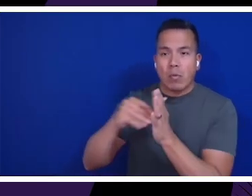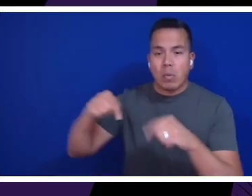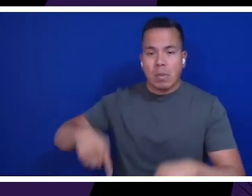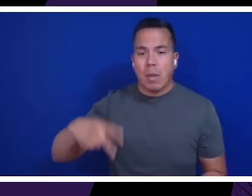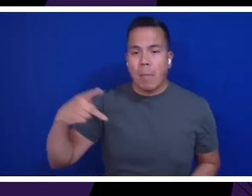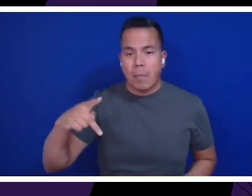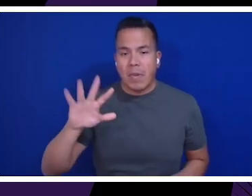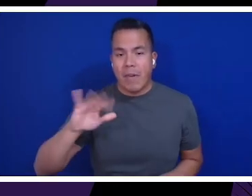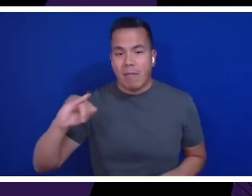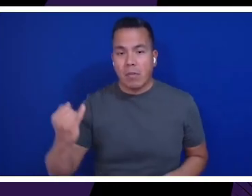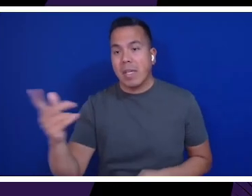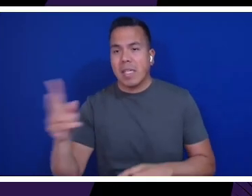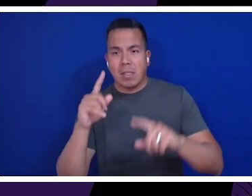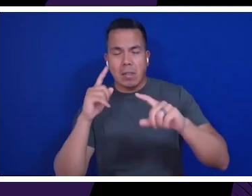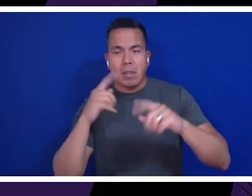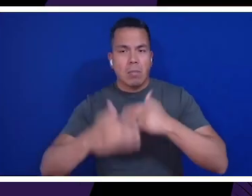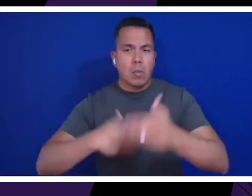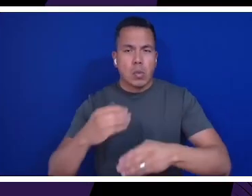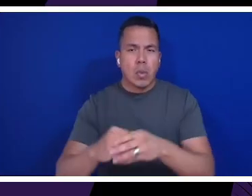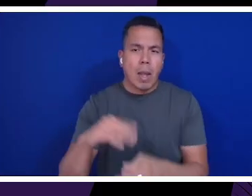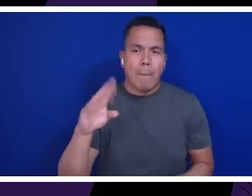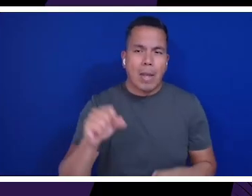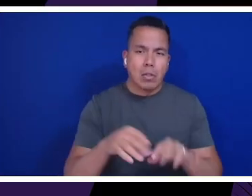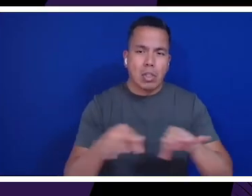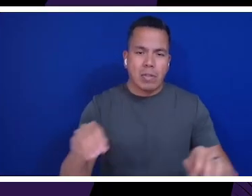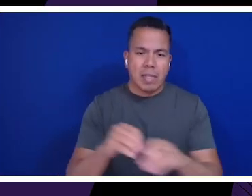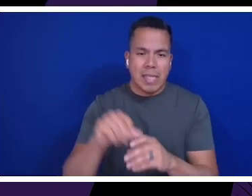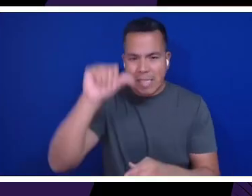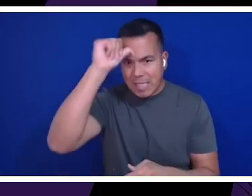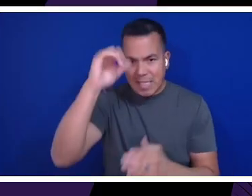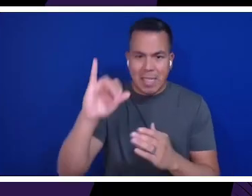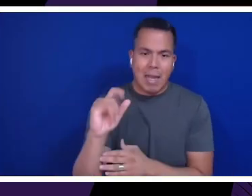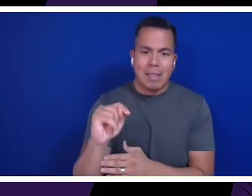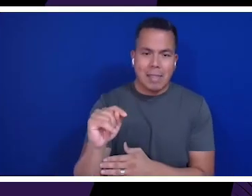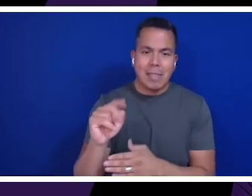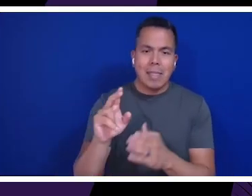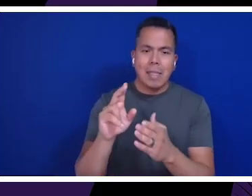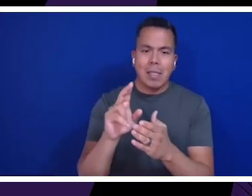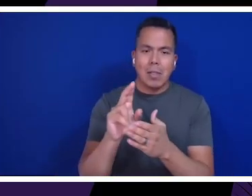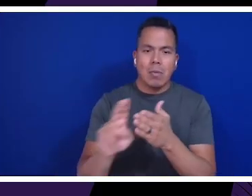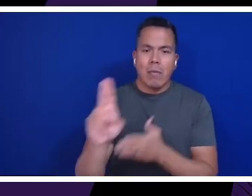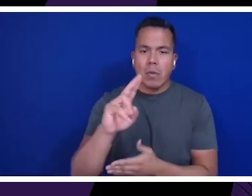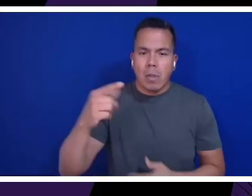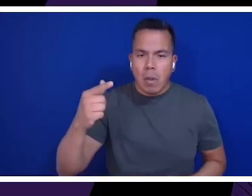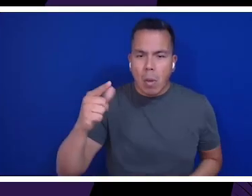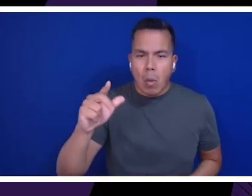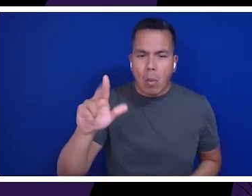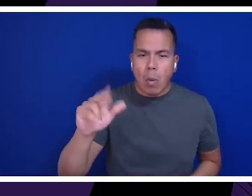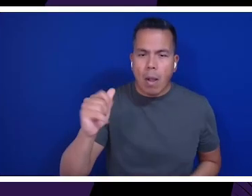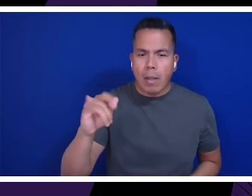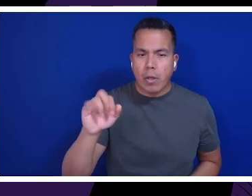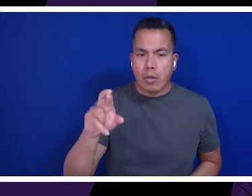degree at the Indian Institute of Information Technology, Gwalior. With support from the PROS grant, he built a snapshot testing system